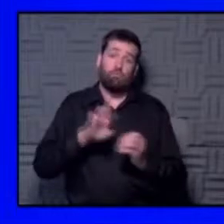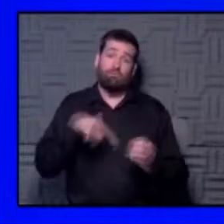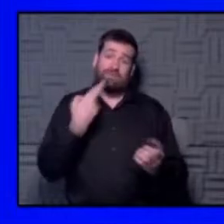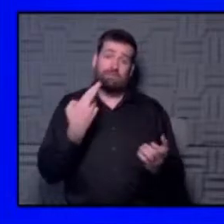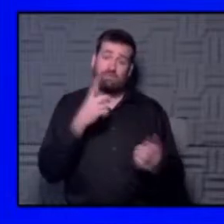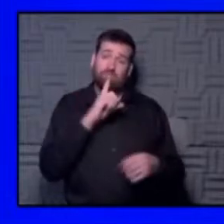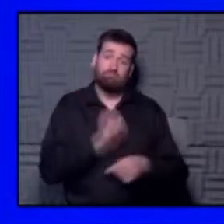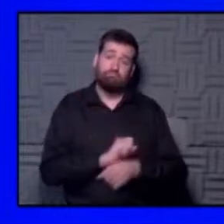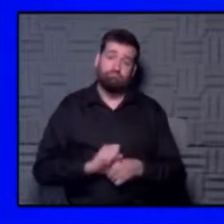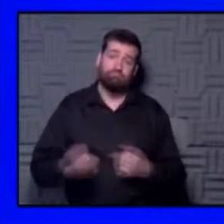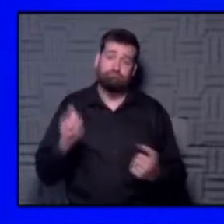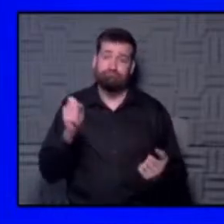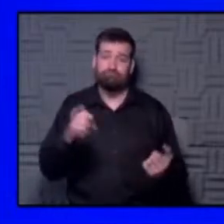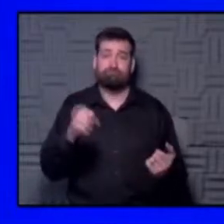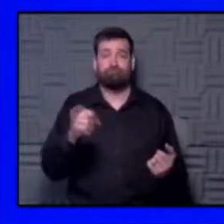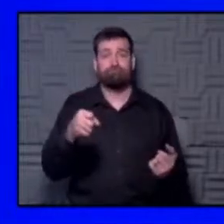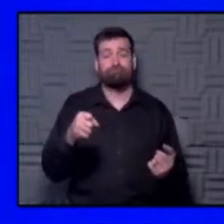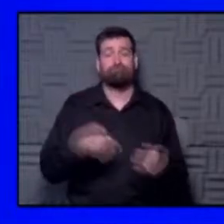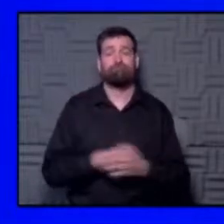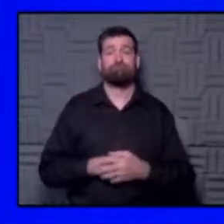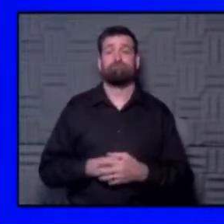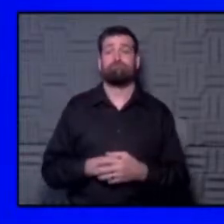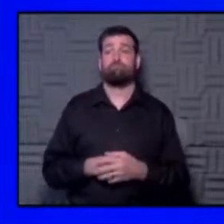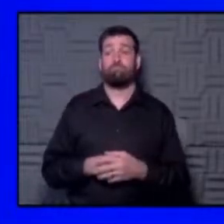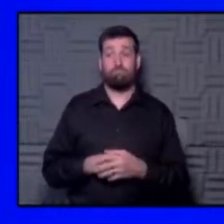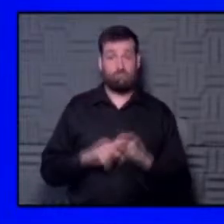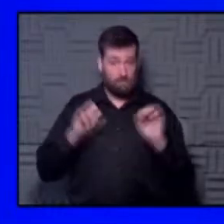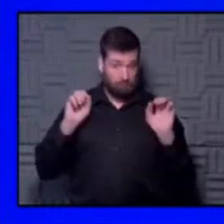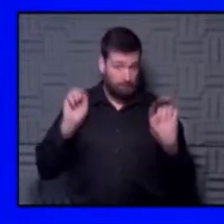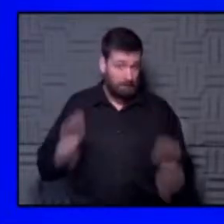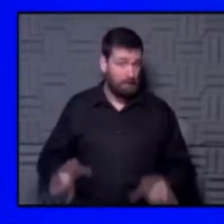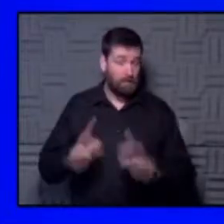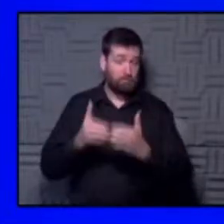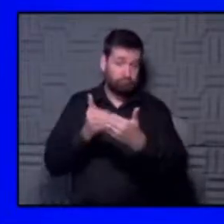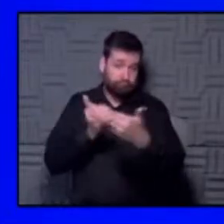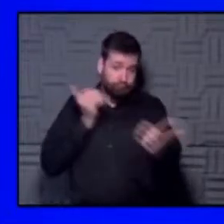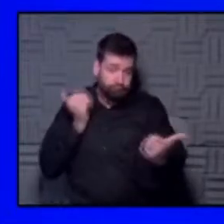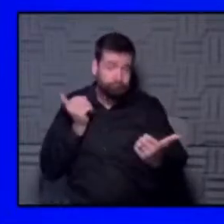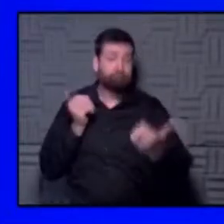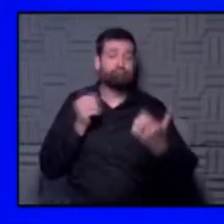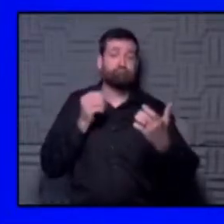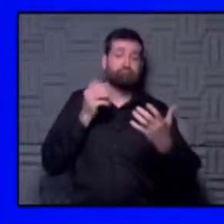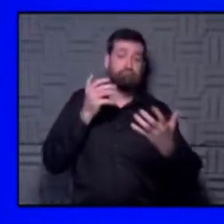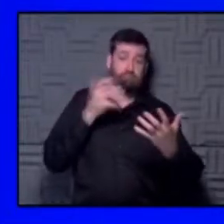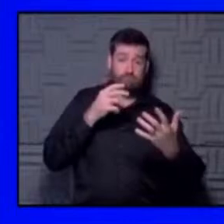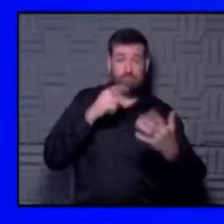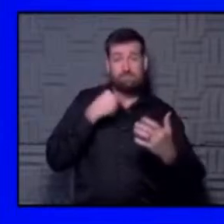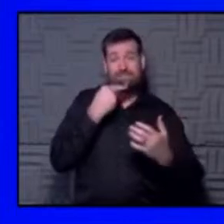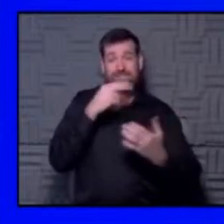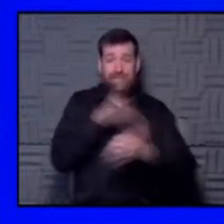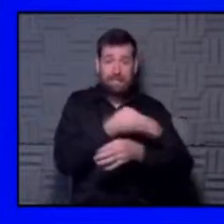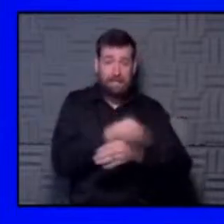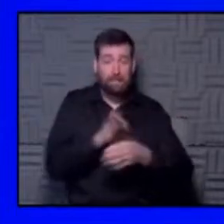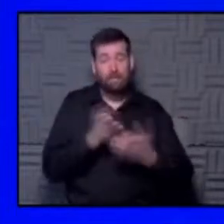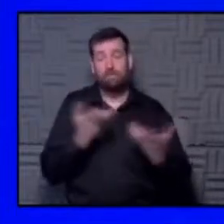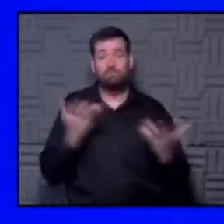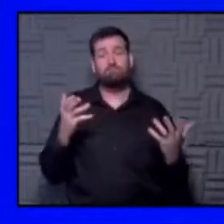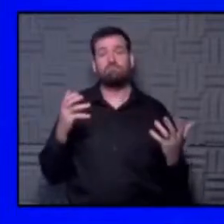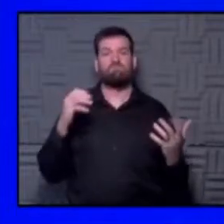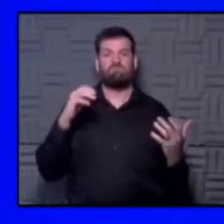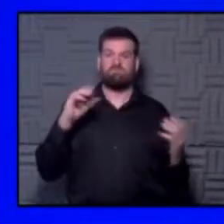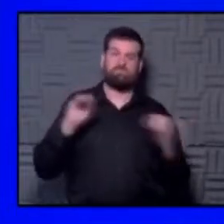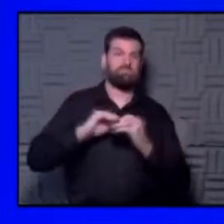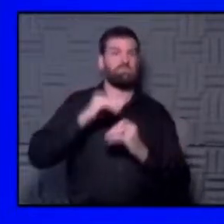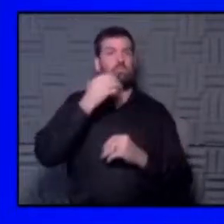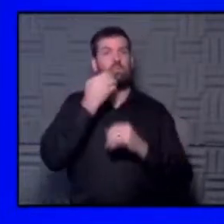for sure. I think, if you can be separated and are doing the singing, that is